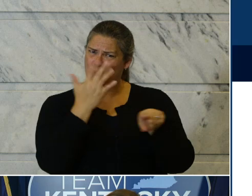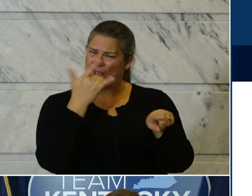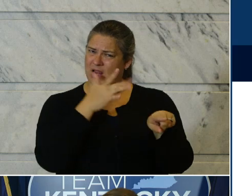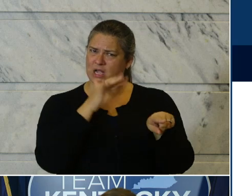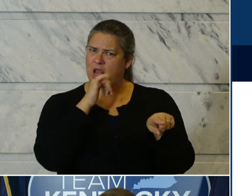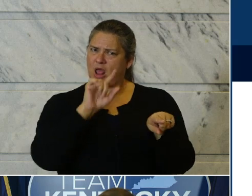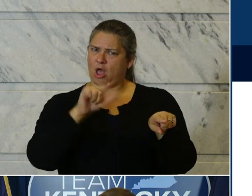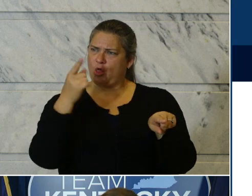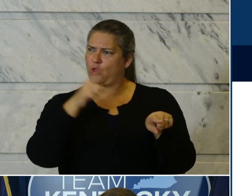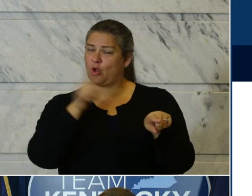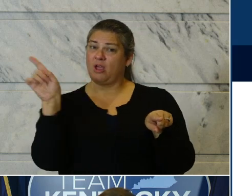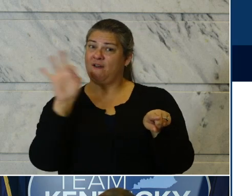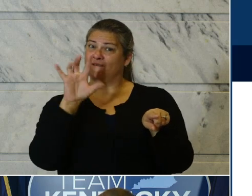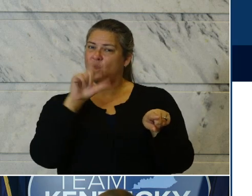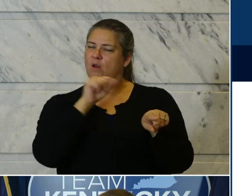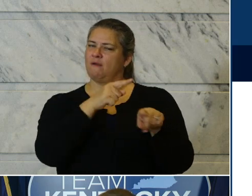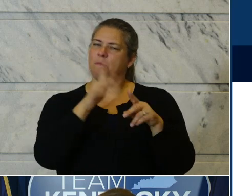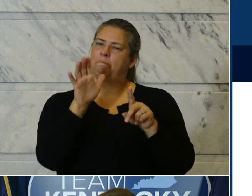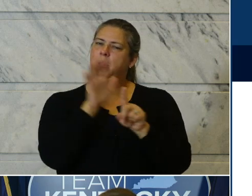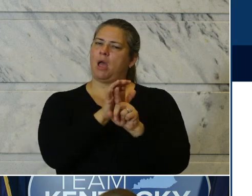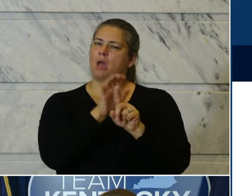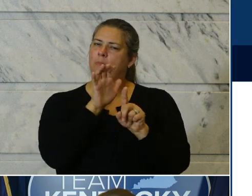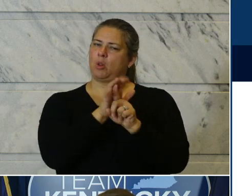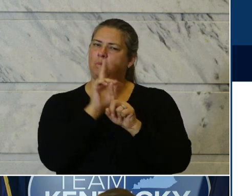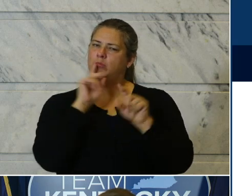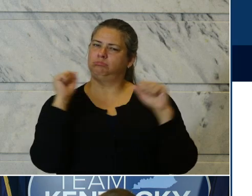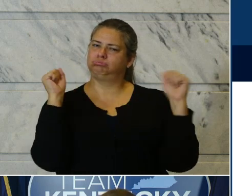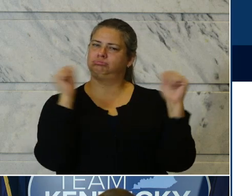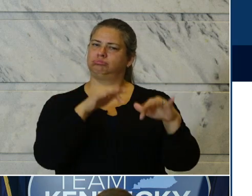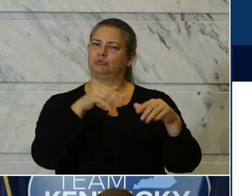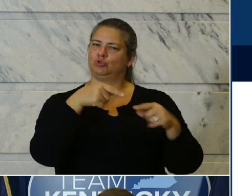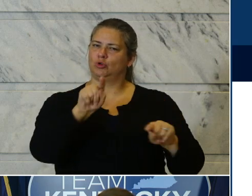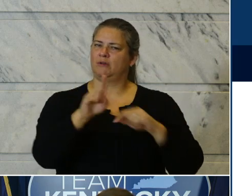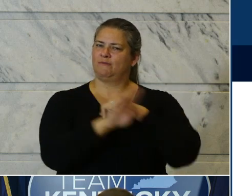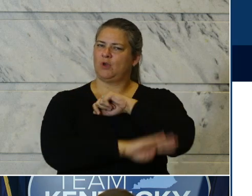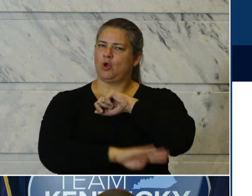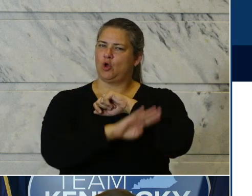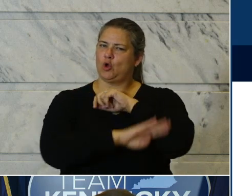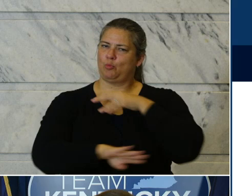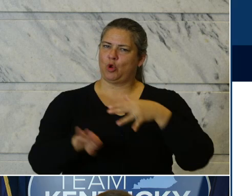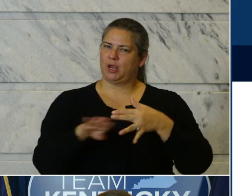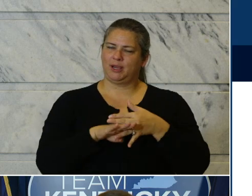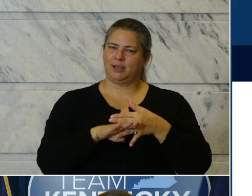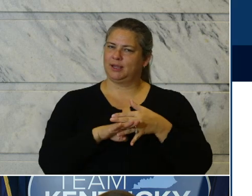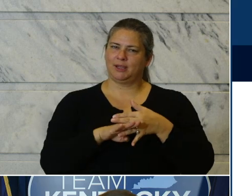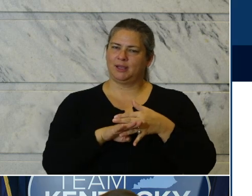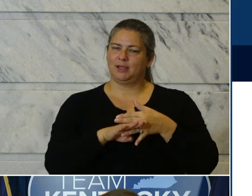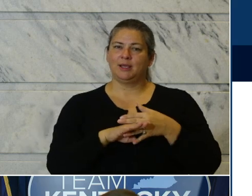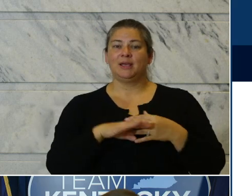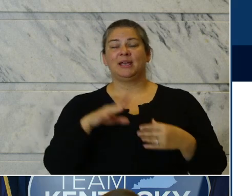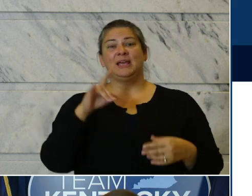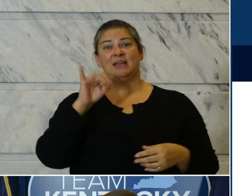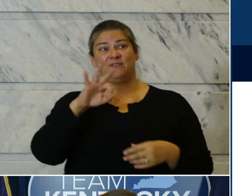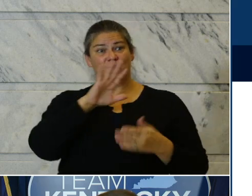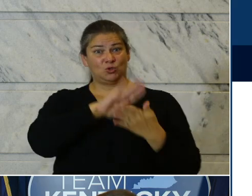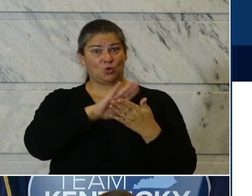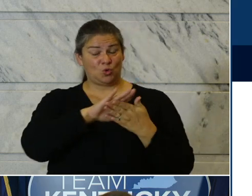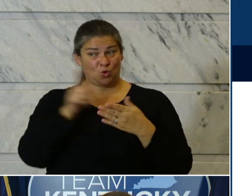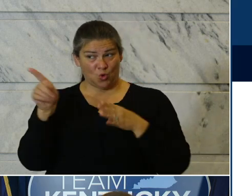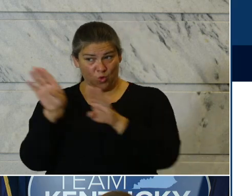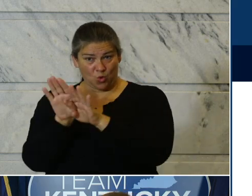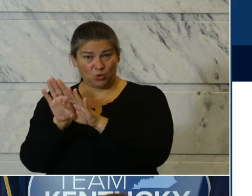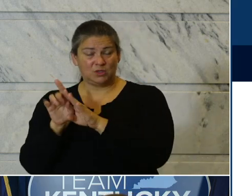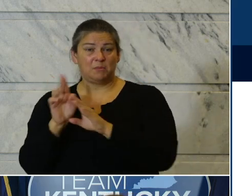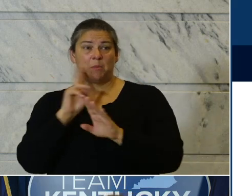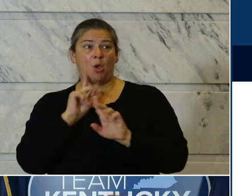very popular destination right now during fall breaks, and we can't keep our schools open if people go to the beach and bring it back